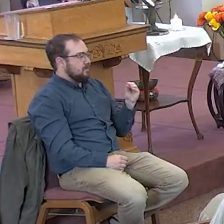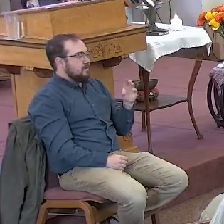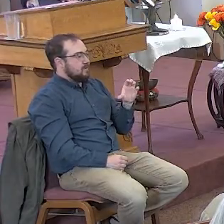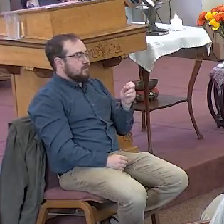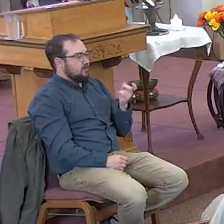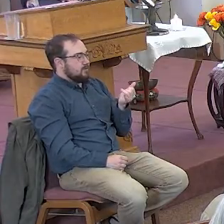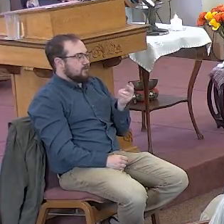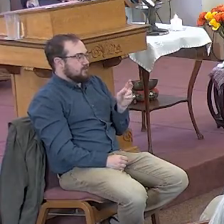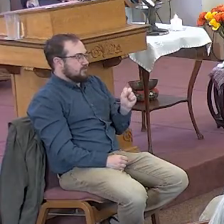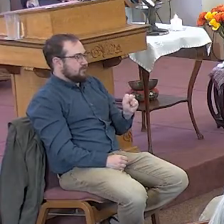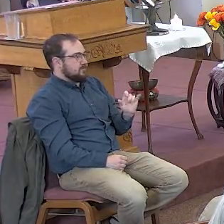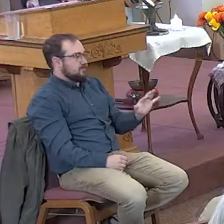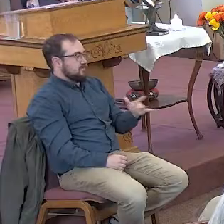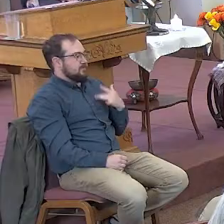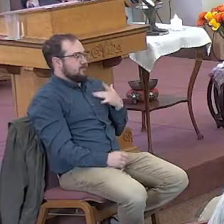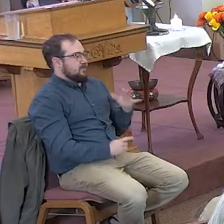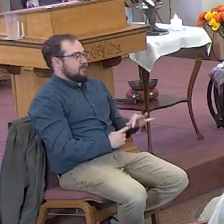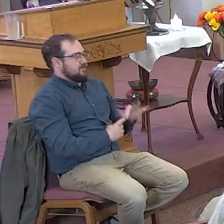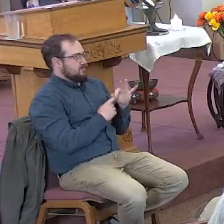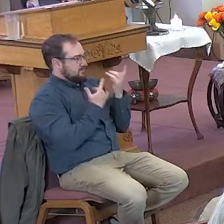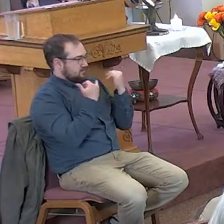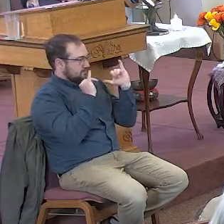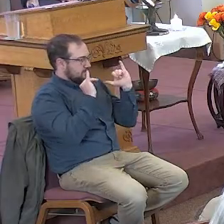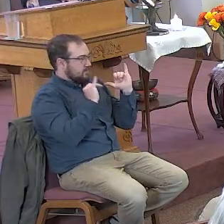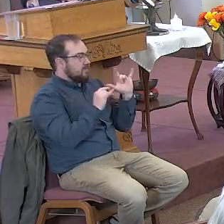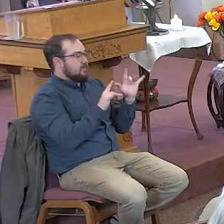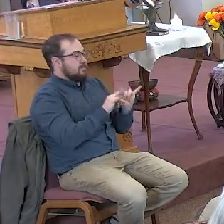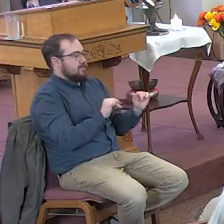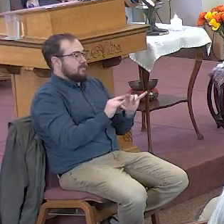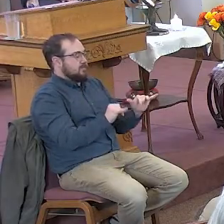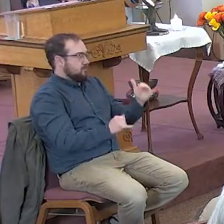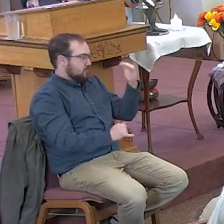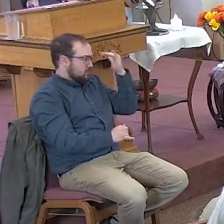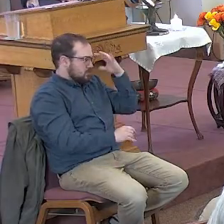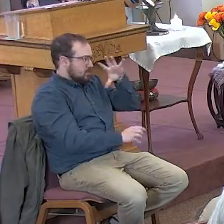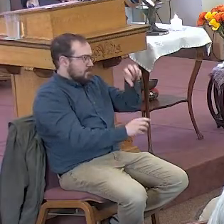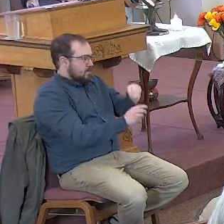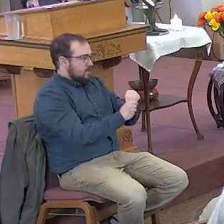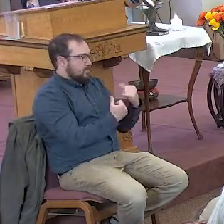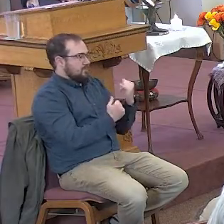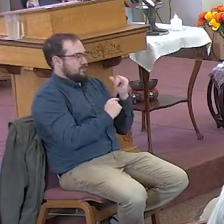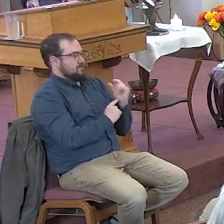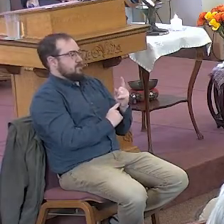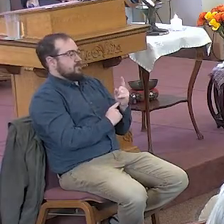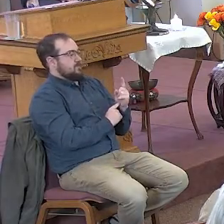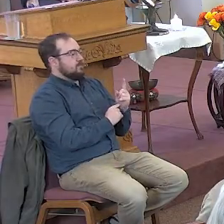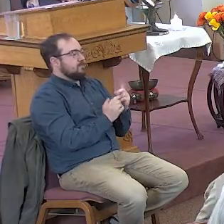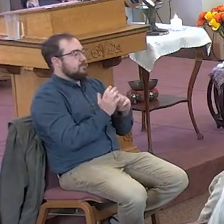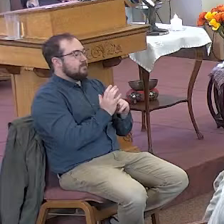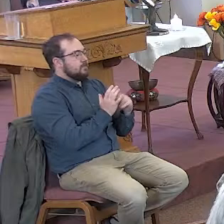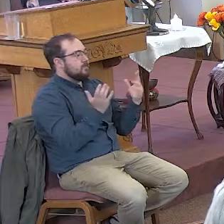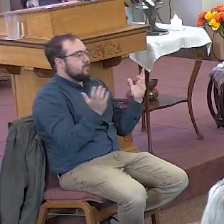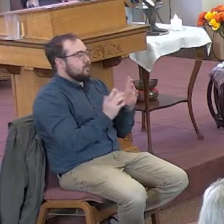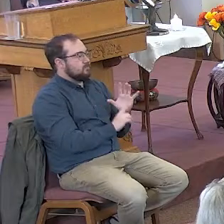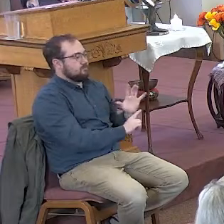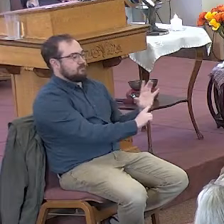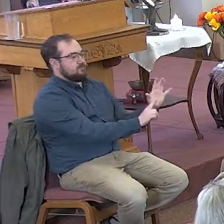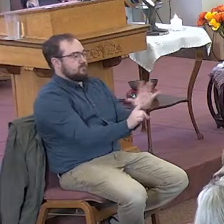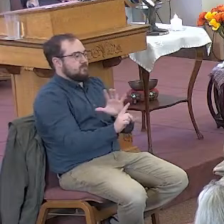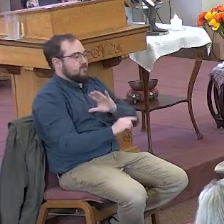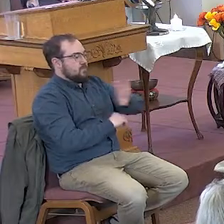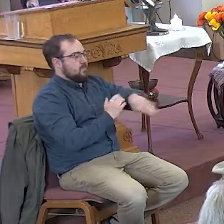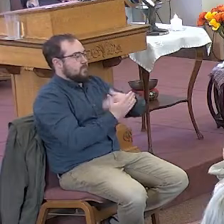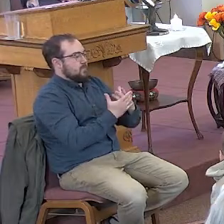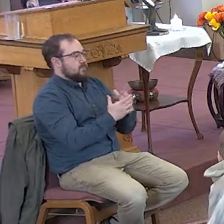felt special. And at the same time, she knew that being part of this moment meant they were all